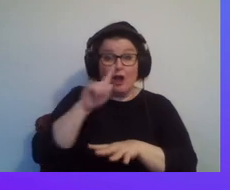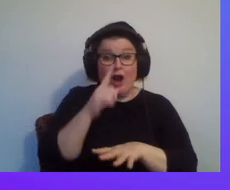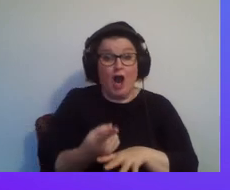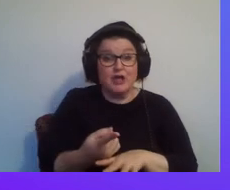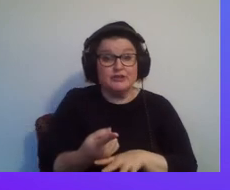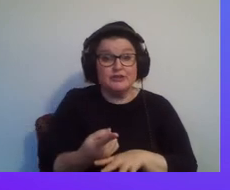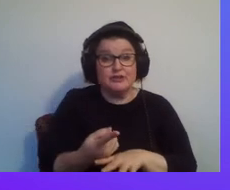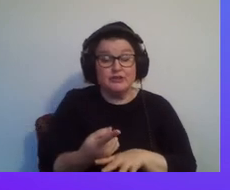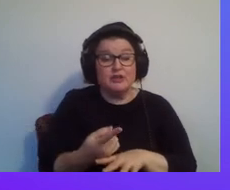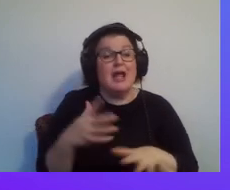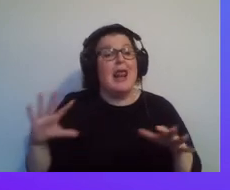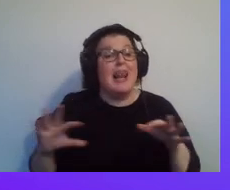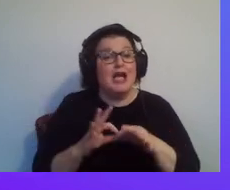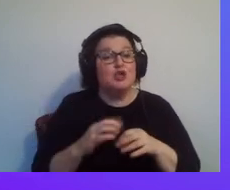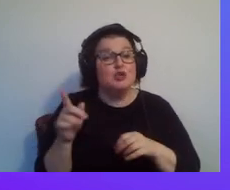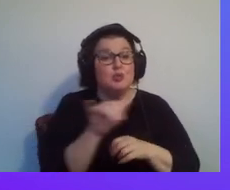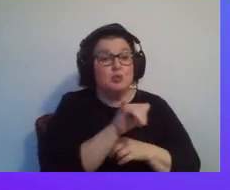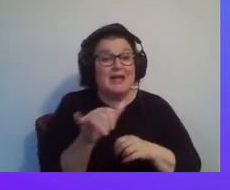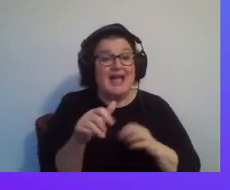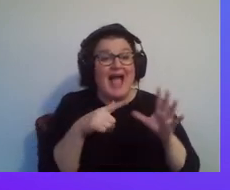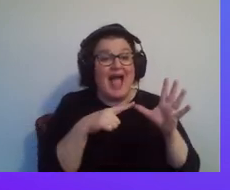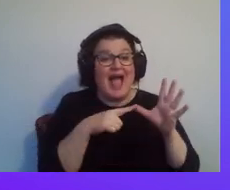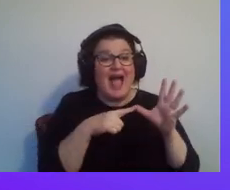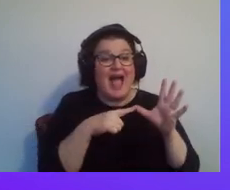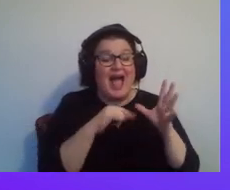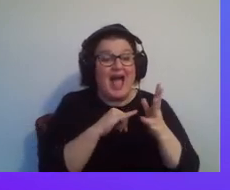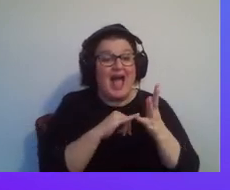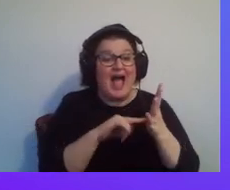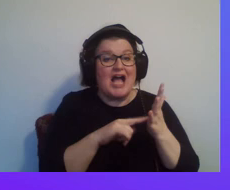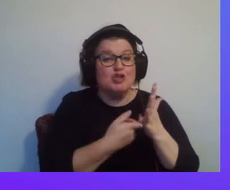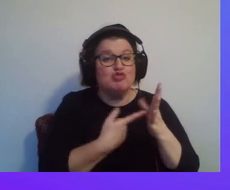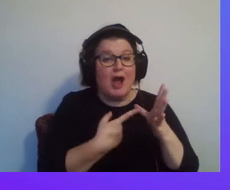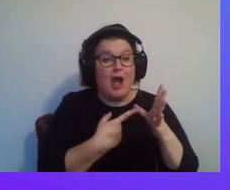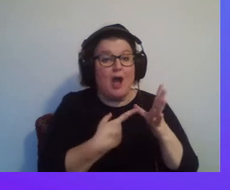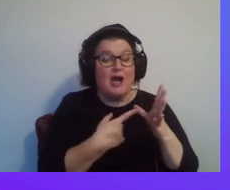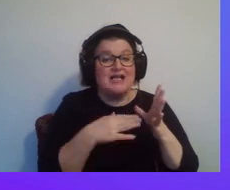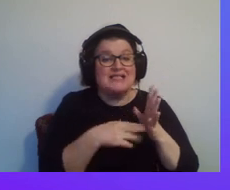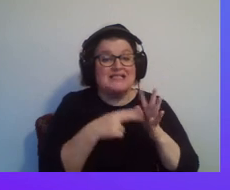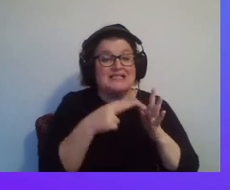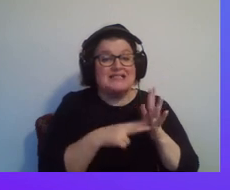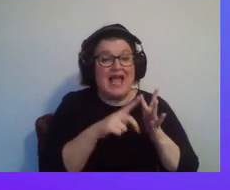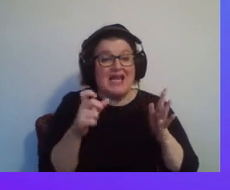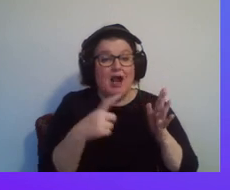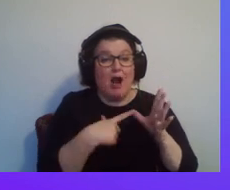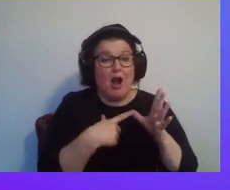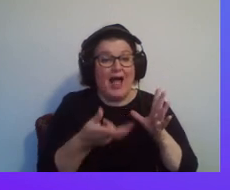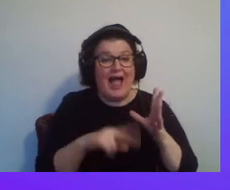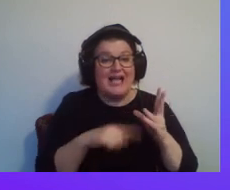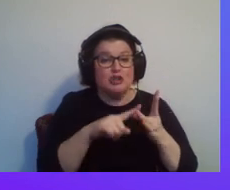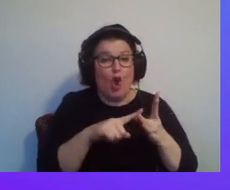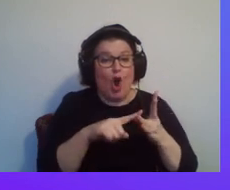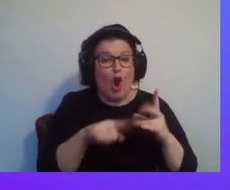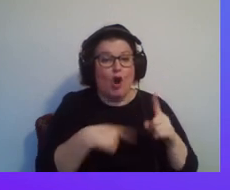AstraZeneca and Oxford vaccine. And they did the trial which looked